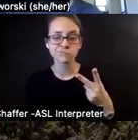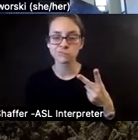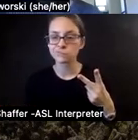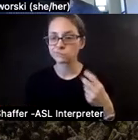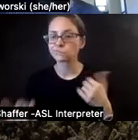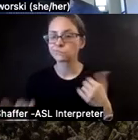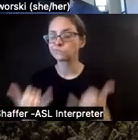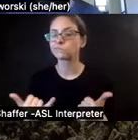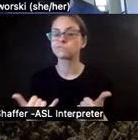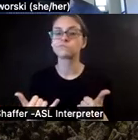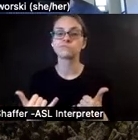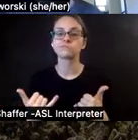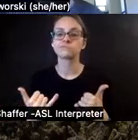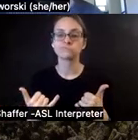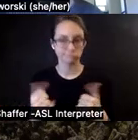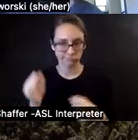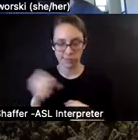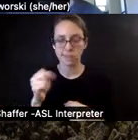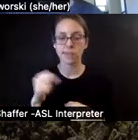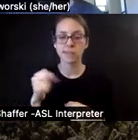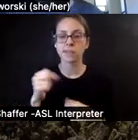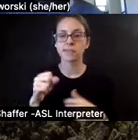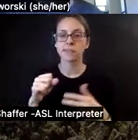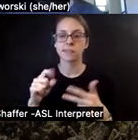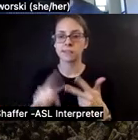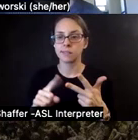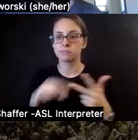All right, we can go ahead to, pollution. Excellent, great.